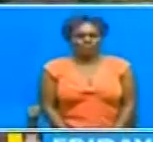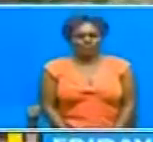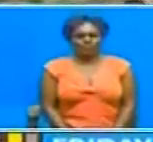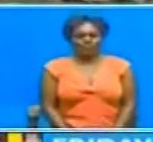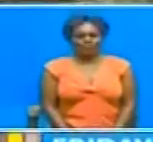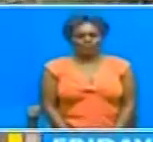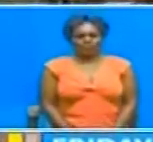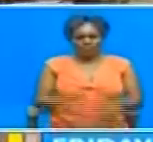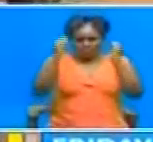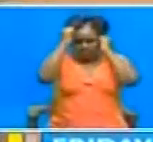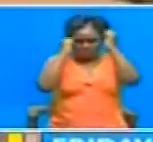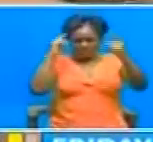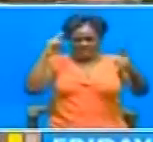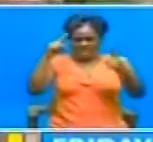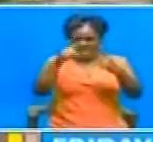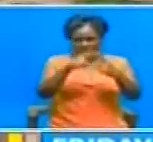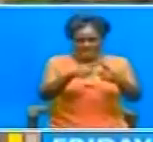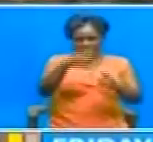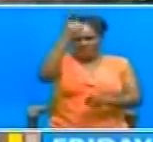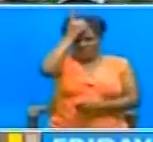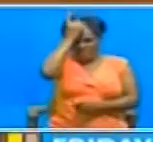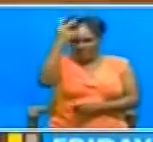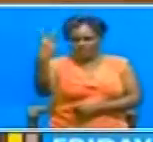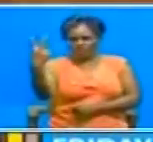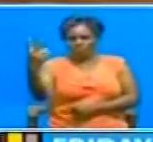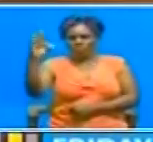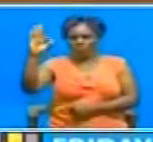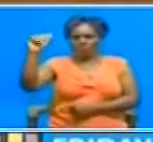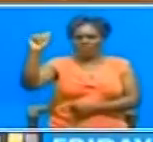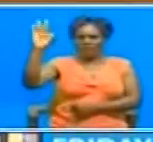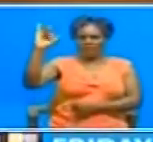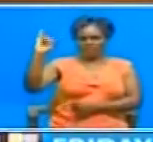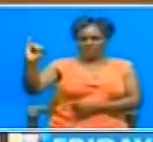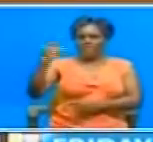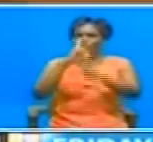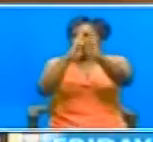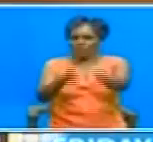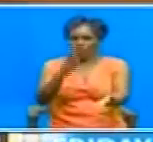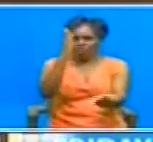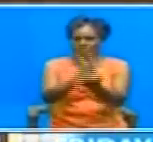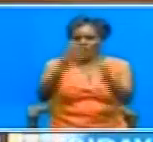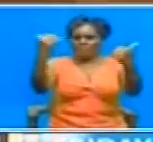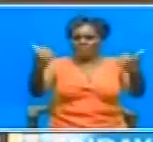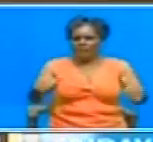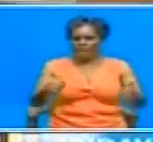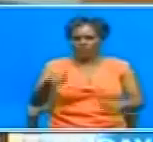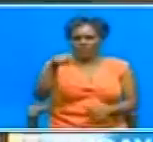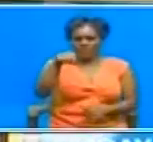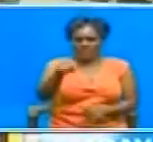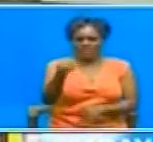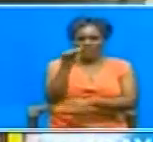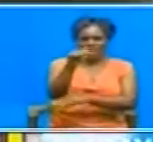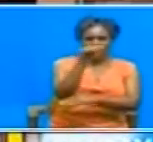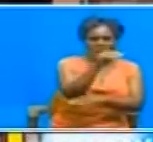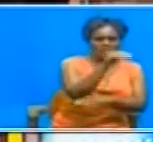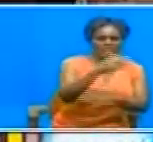The militants targeted the villages of Yumbis and Majale in Fafi constituency. Unconfirmed reports indicate that the militants moved about asking villagers